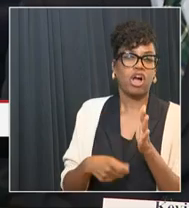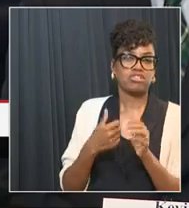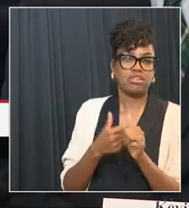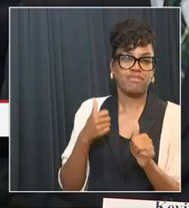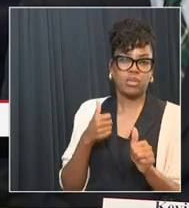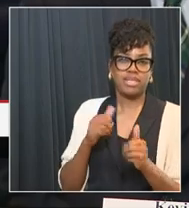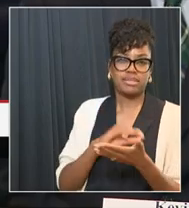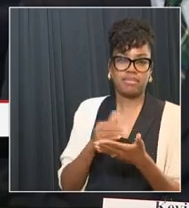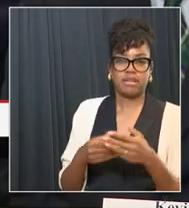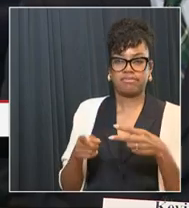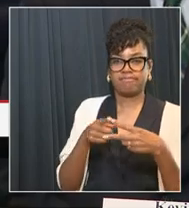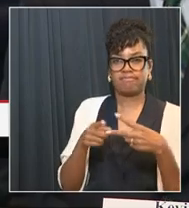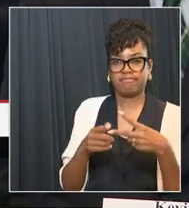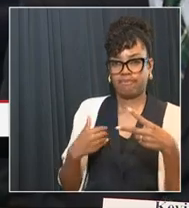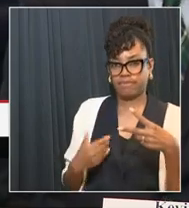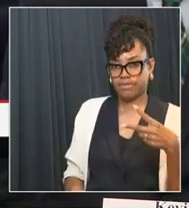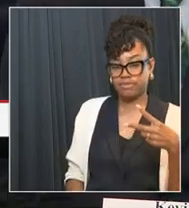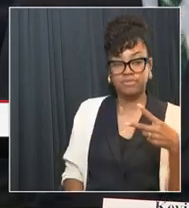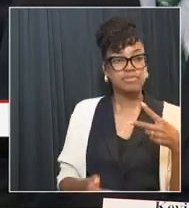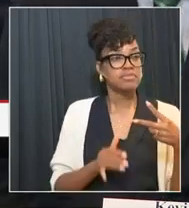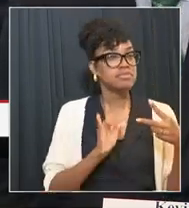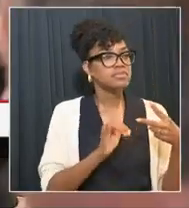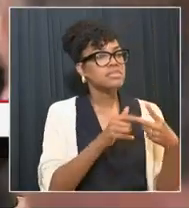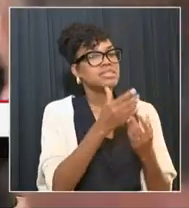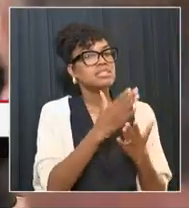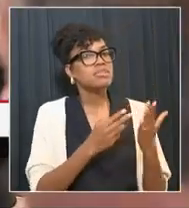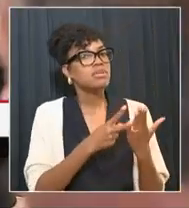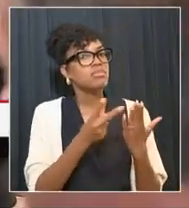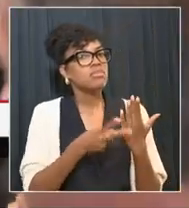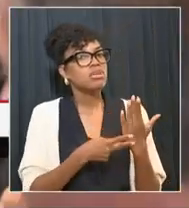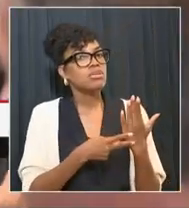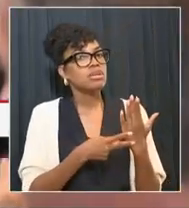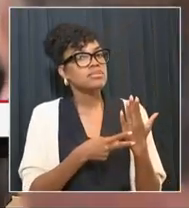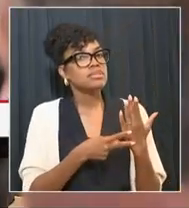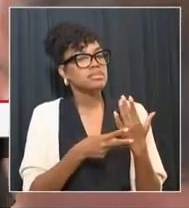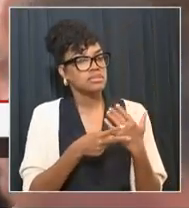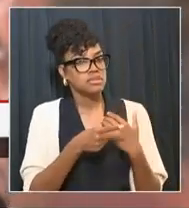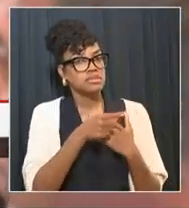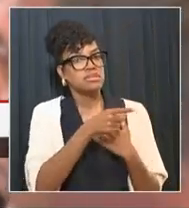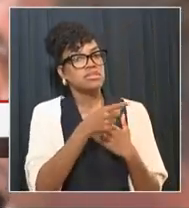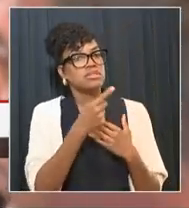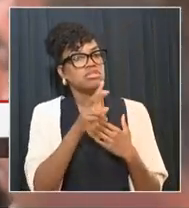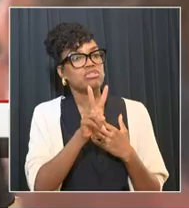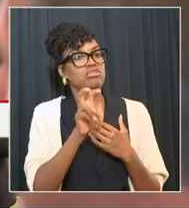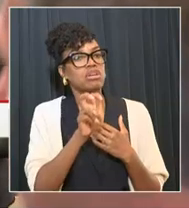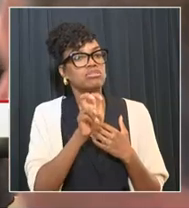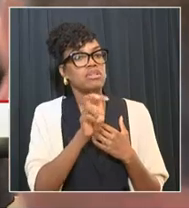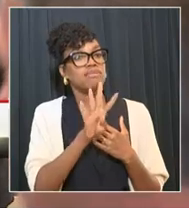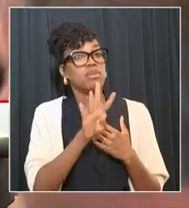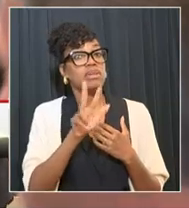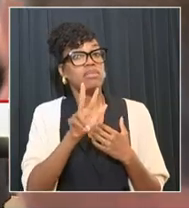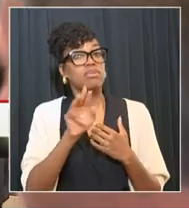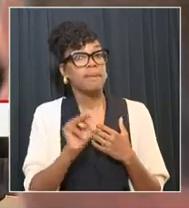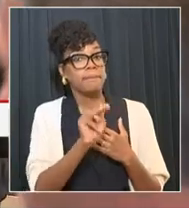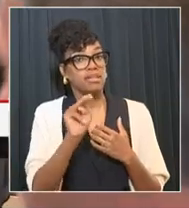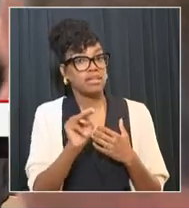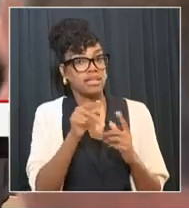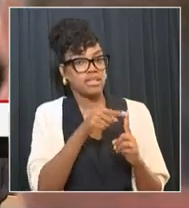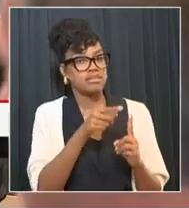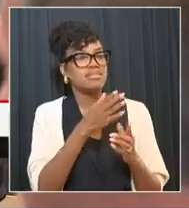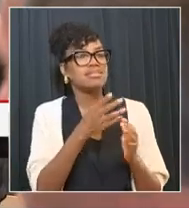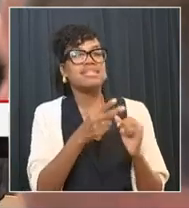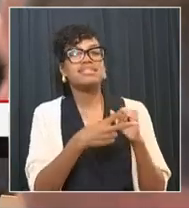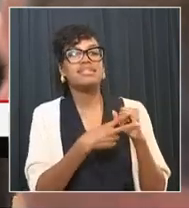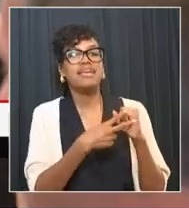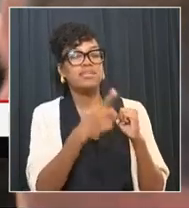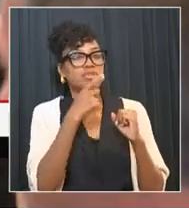And some of those programs, about $243 million was savings from not starting programs that have yet to